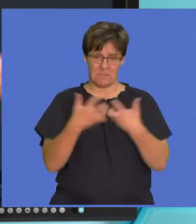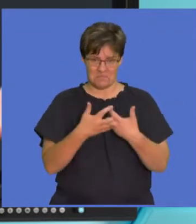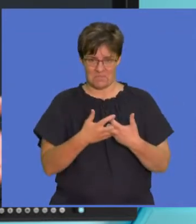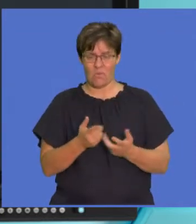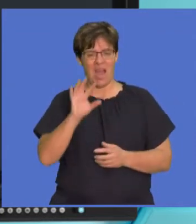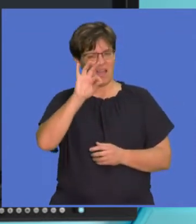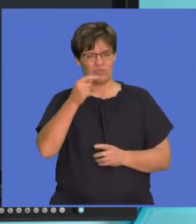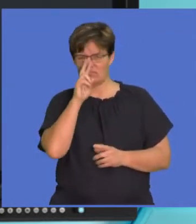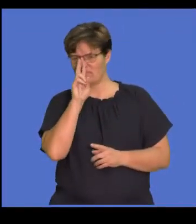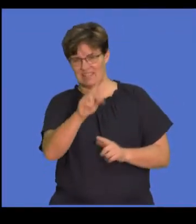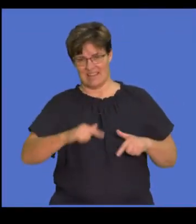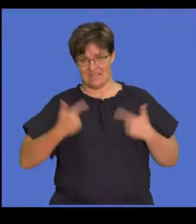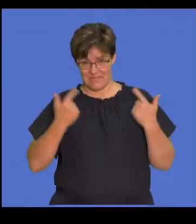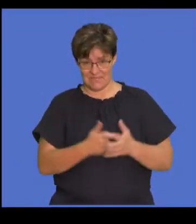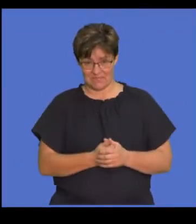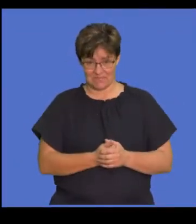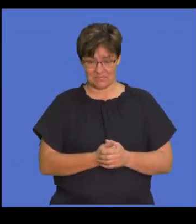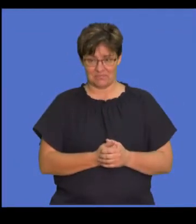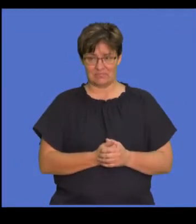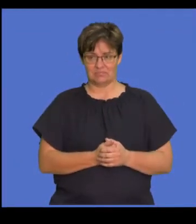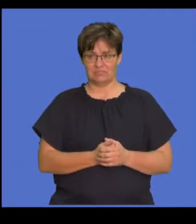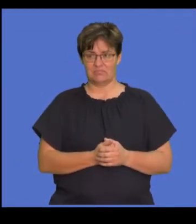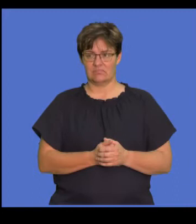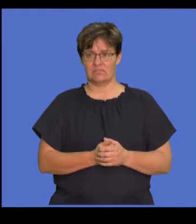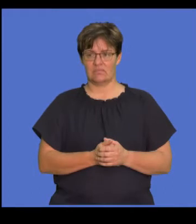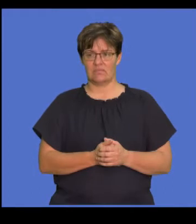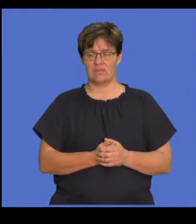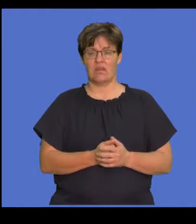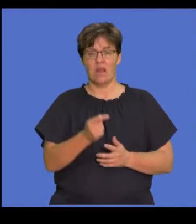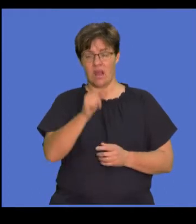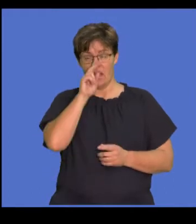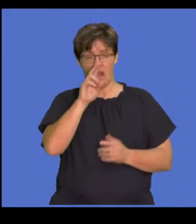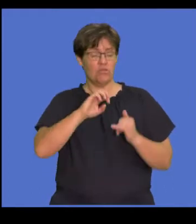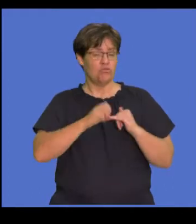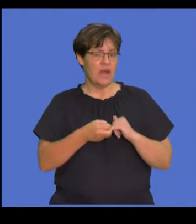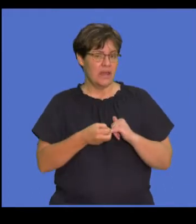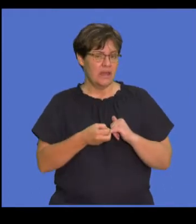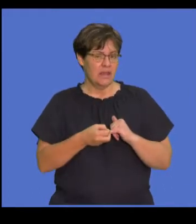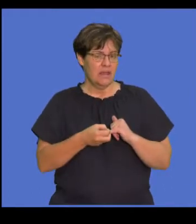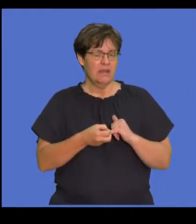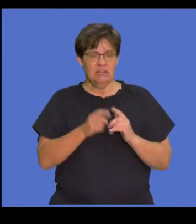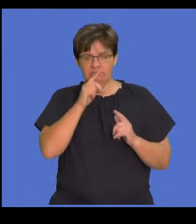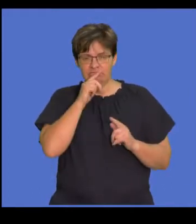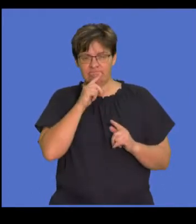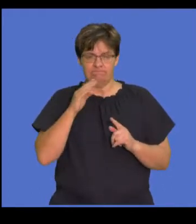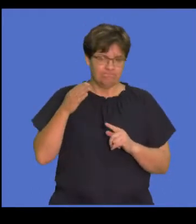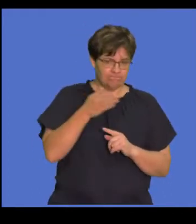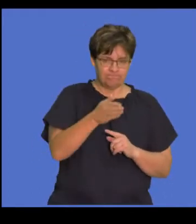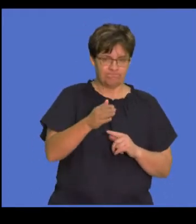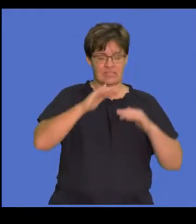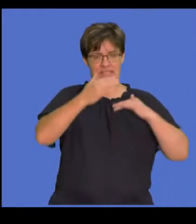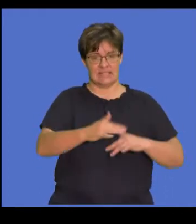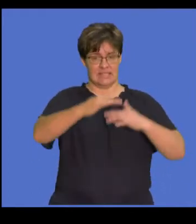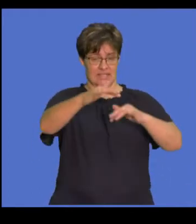them every day in our everyday life. The first one is when we are trying to navigate our way